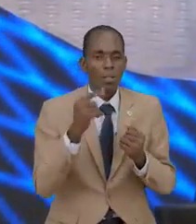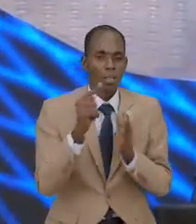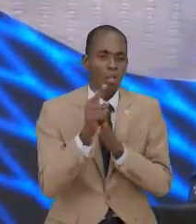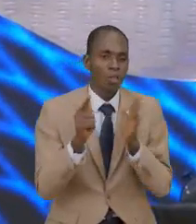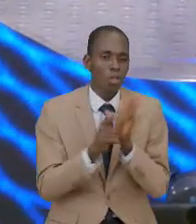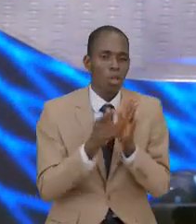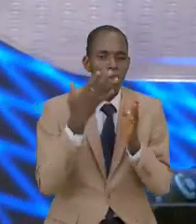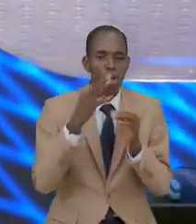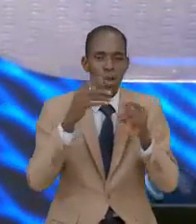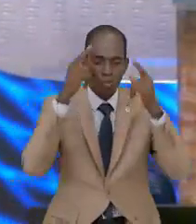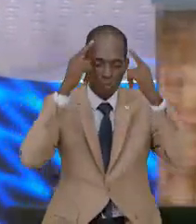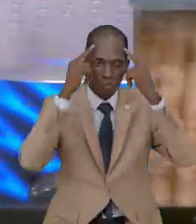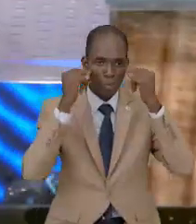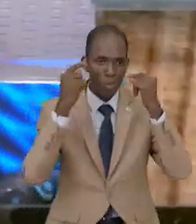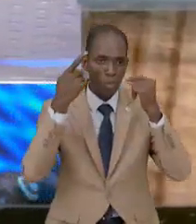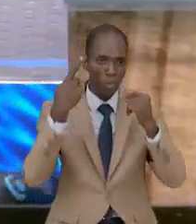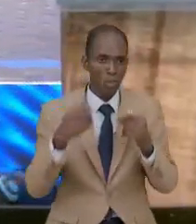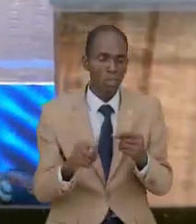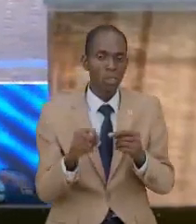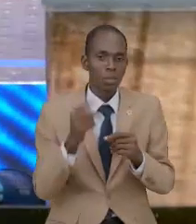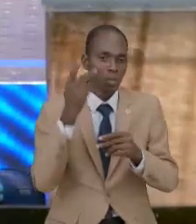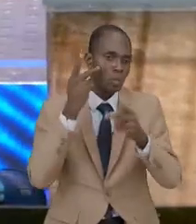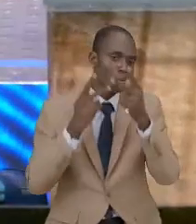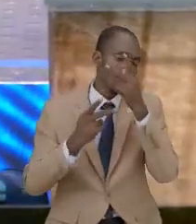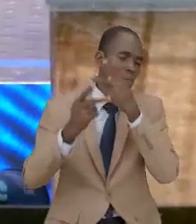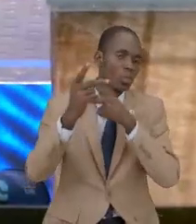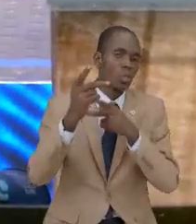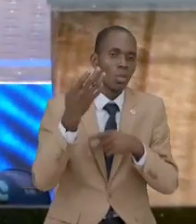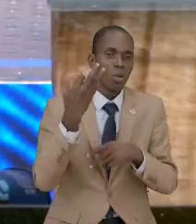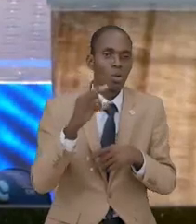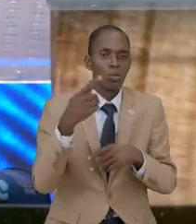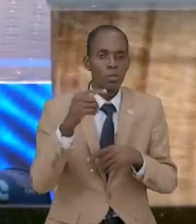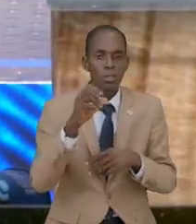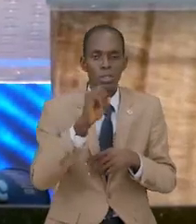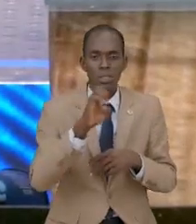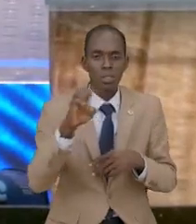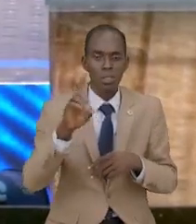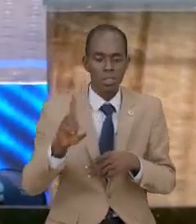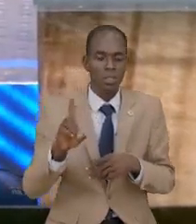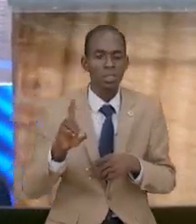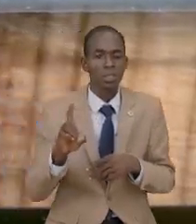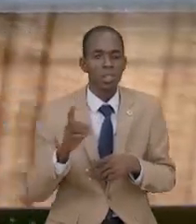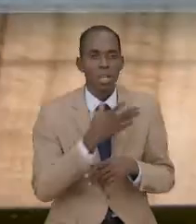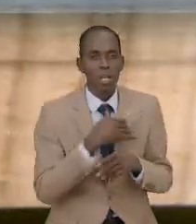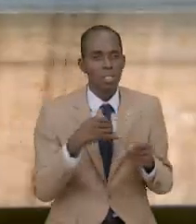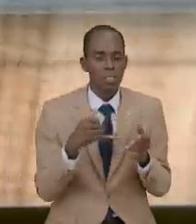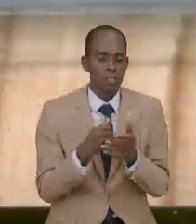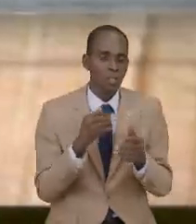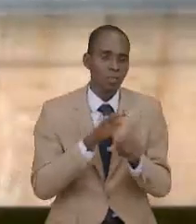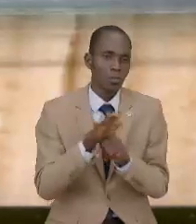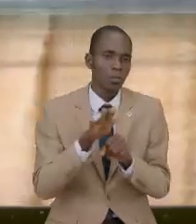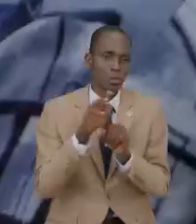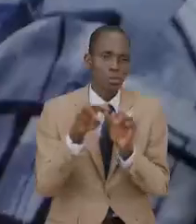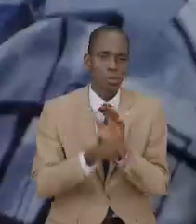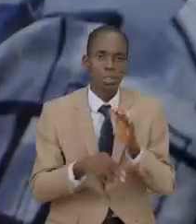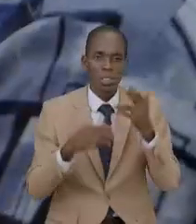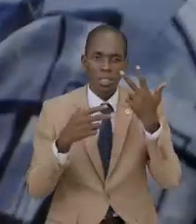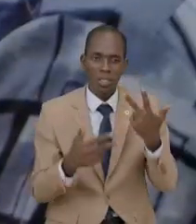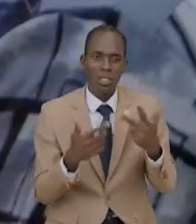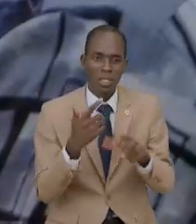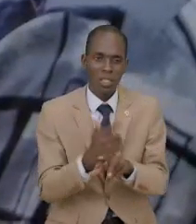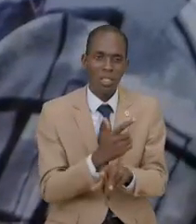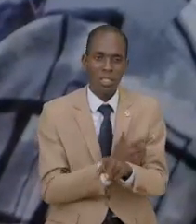The prophecy on the seed and its fulfillment. Three things we're looking at. Number one,